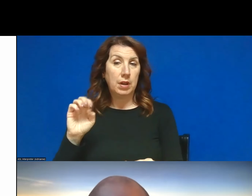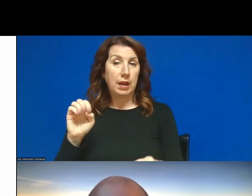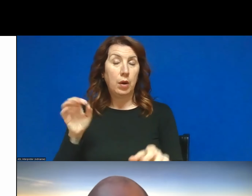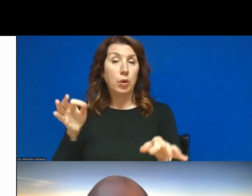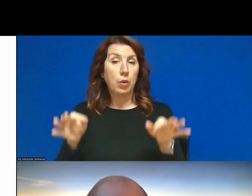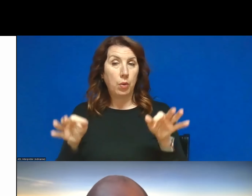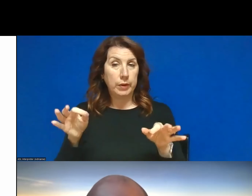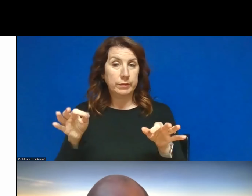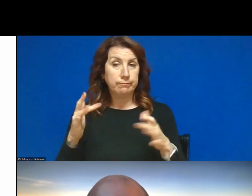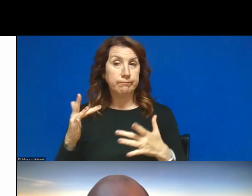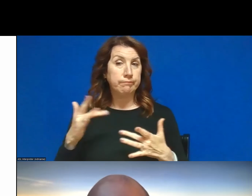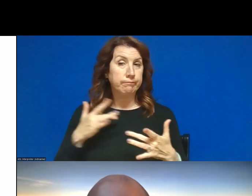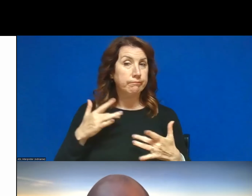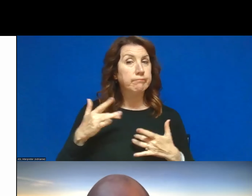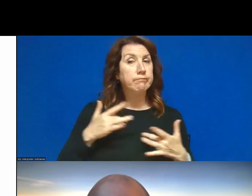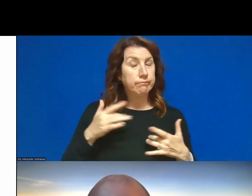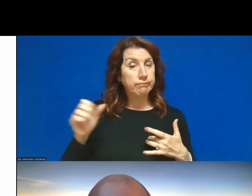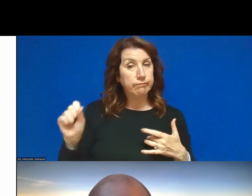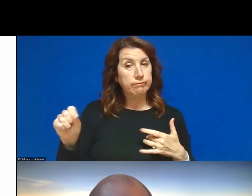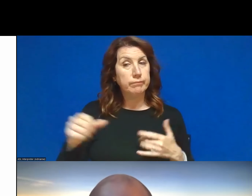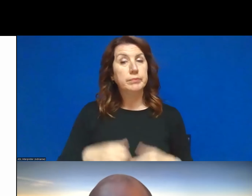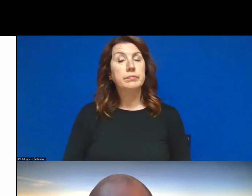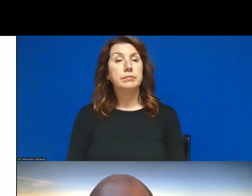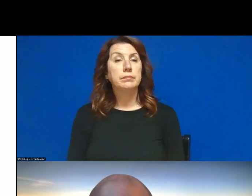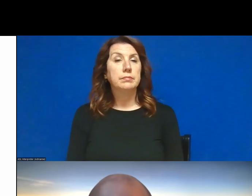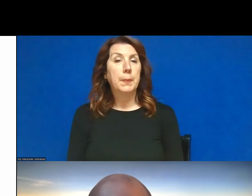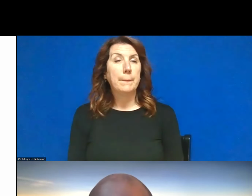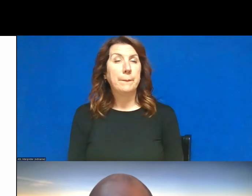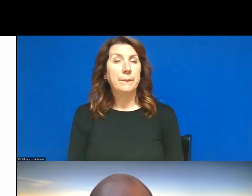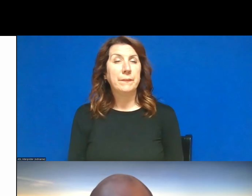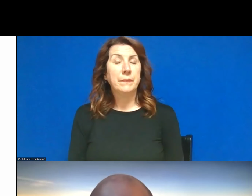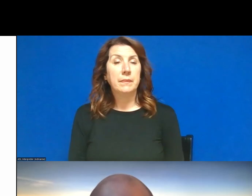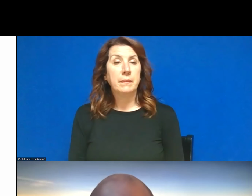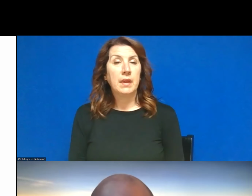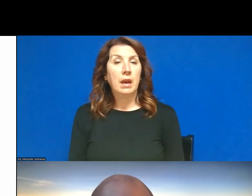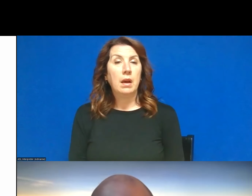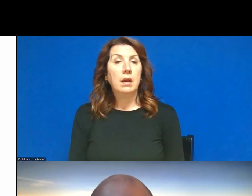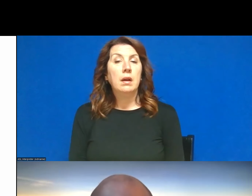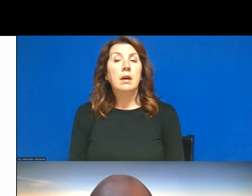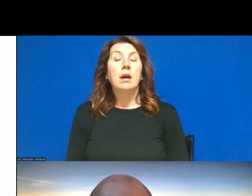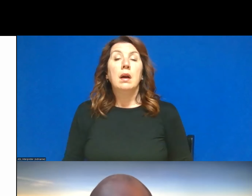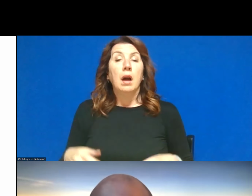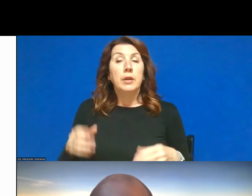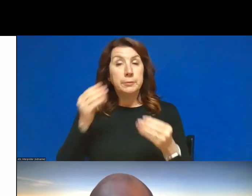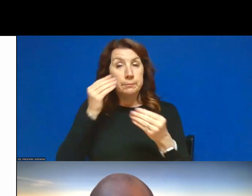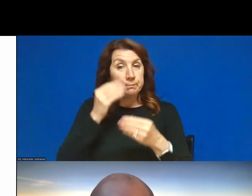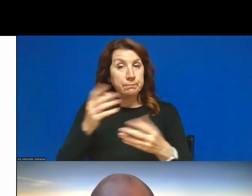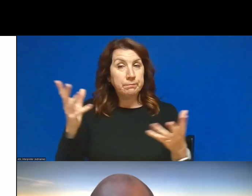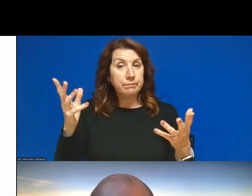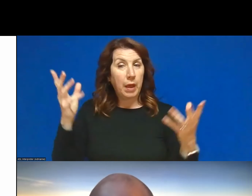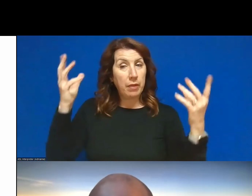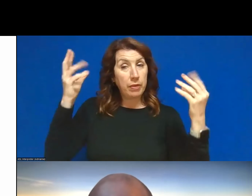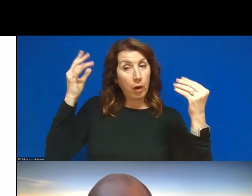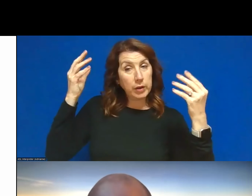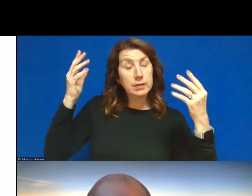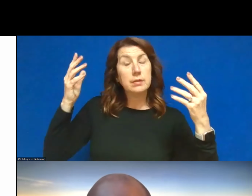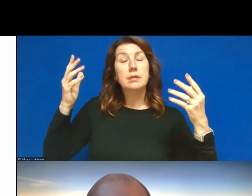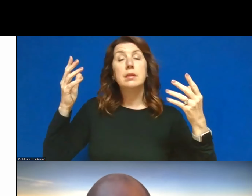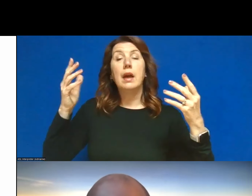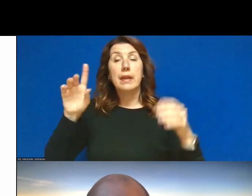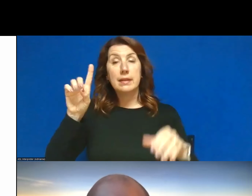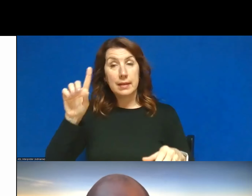proposal. And I just wanted to lay out some initial thoughts, and then we, of course, at Disability